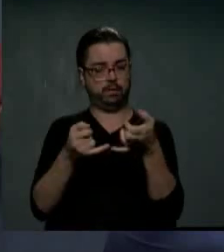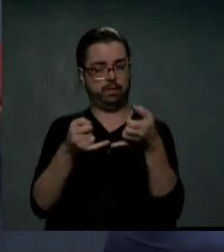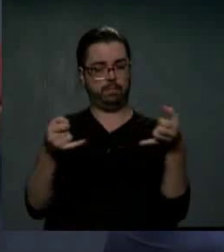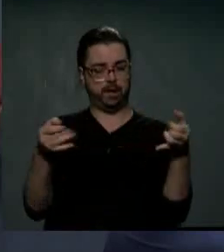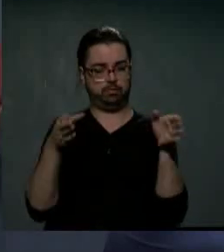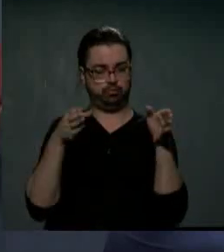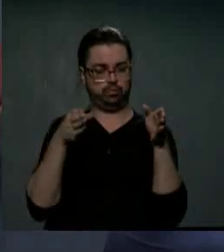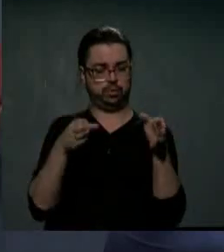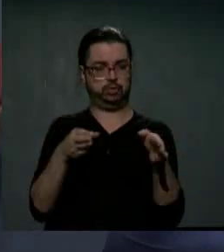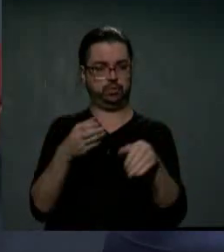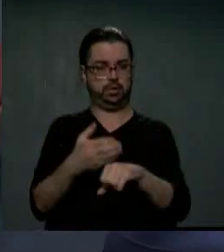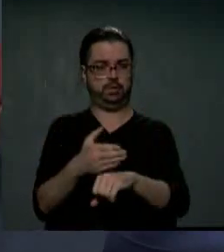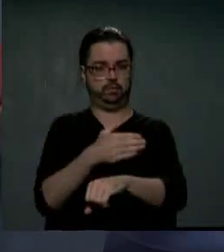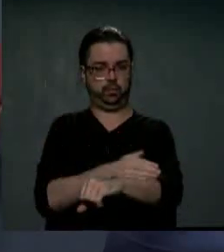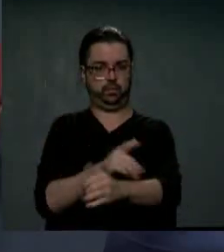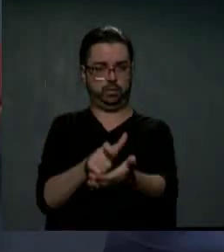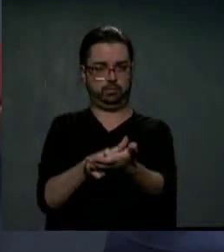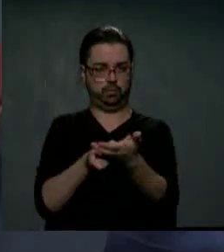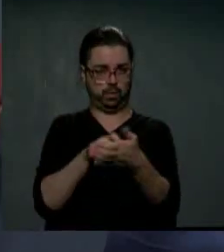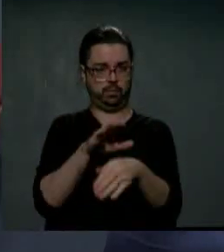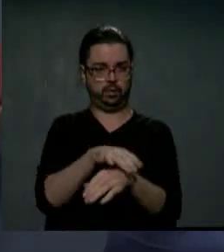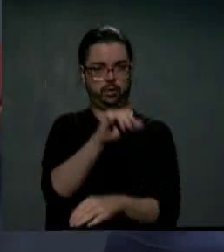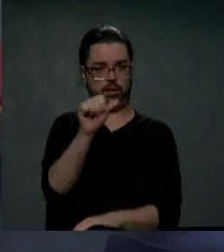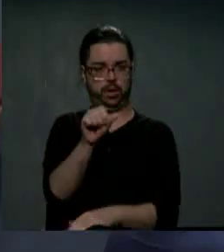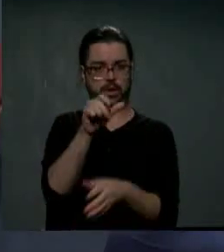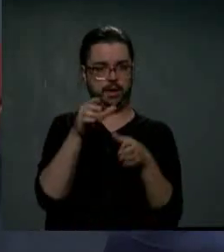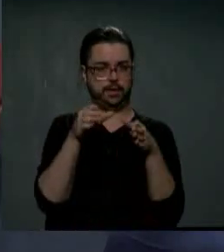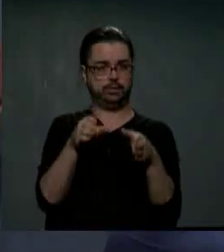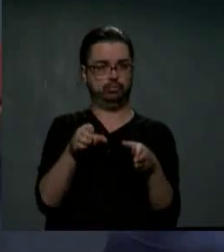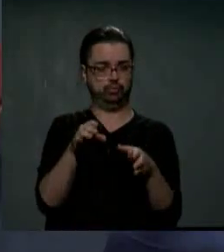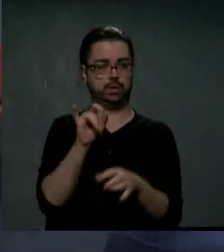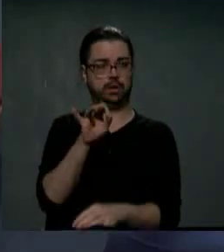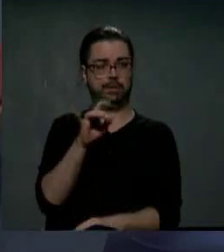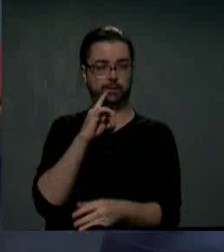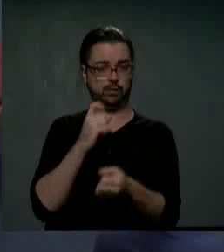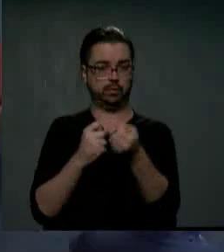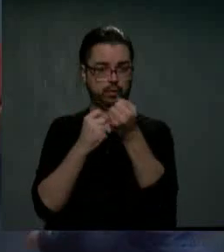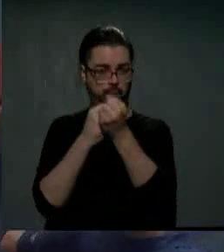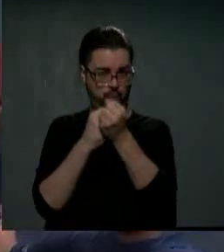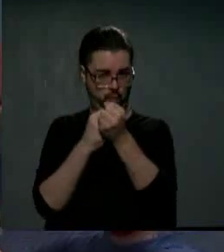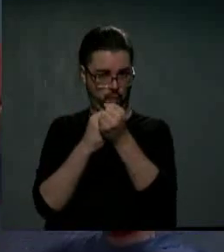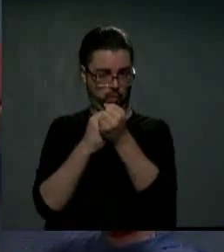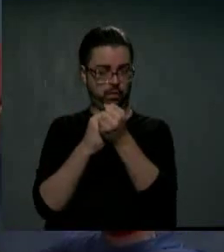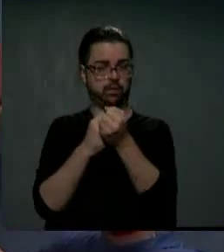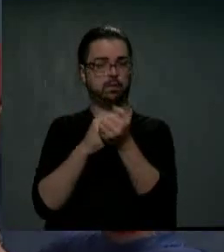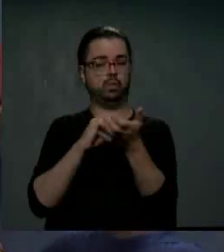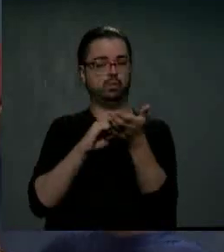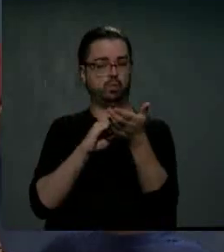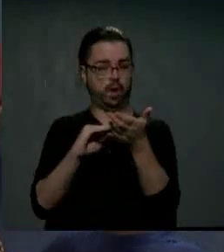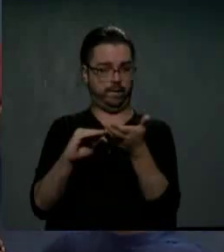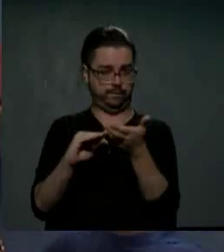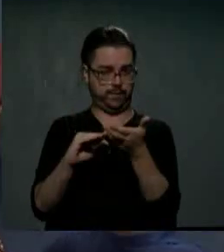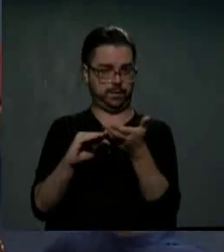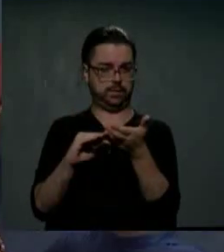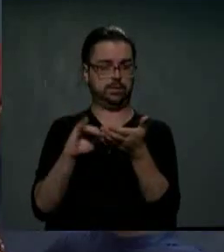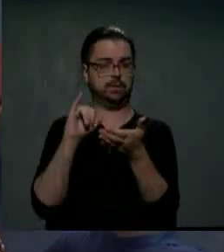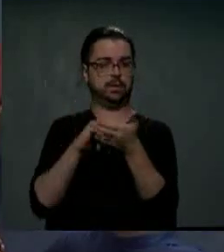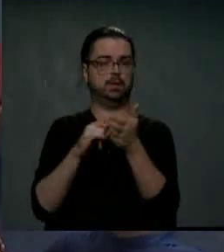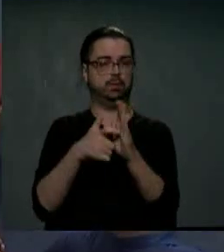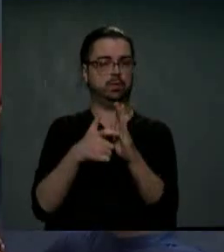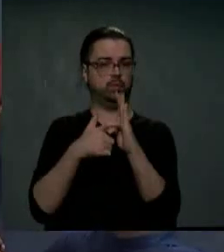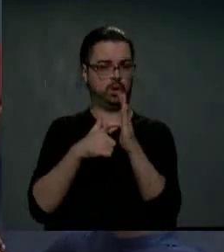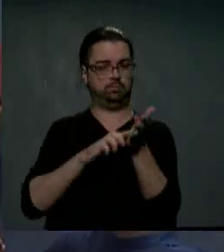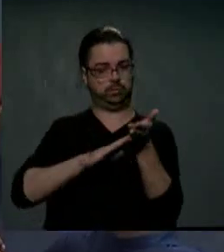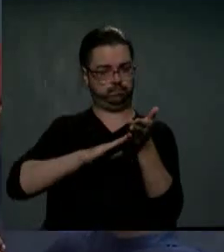Boundary Street improvement requirements on A Street? If you are supportive of the waiver of those